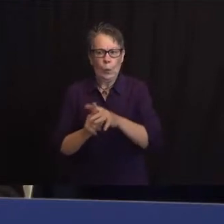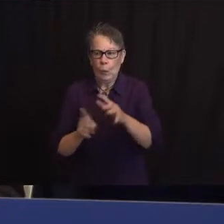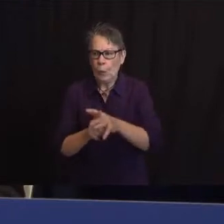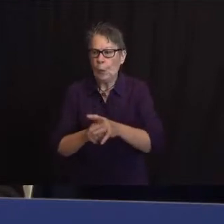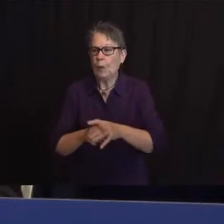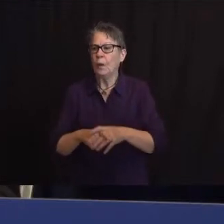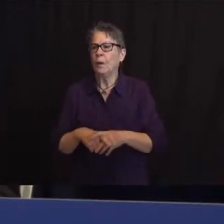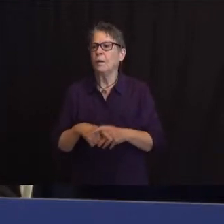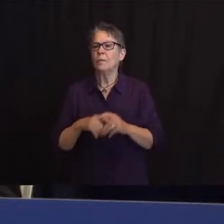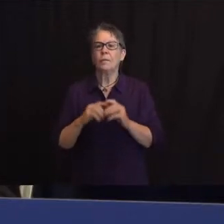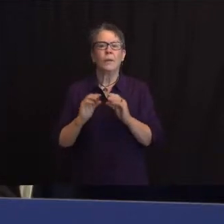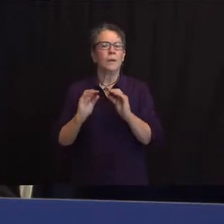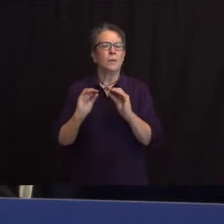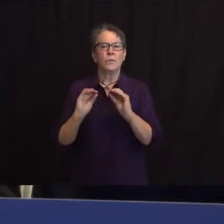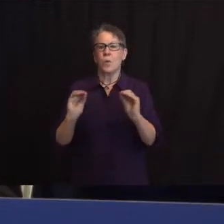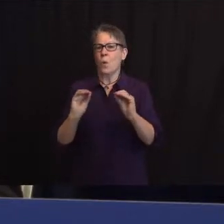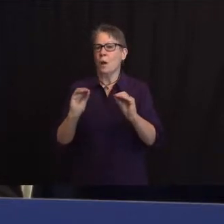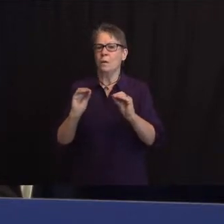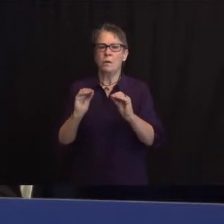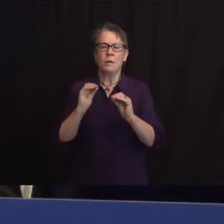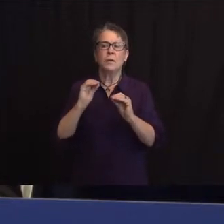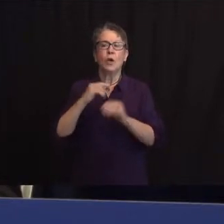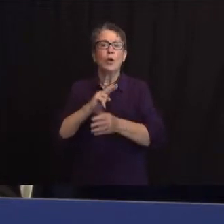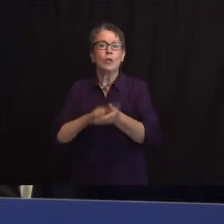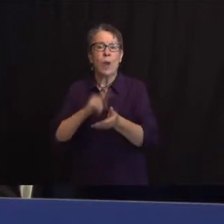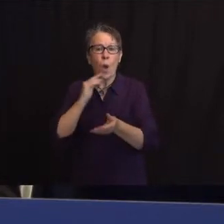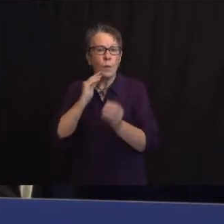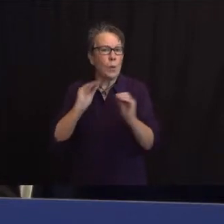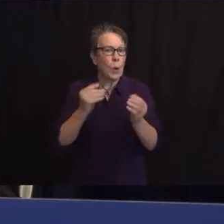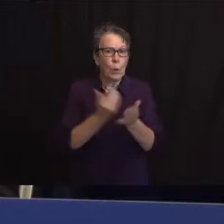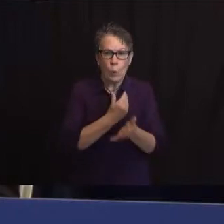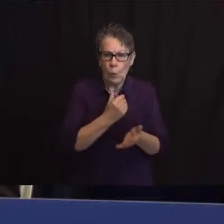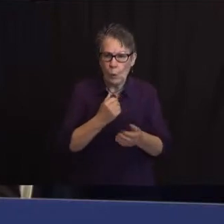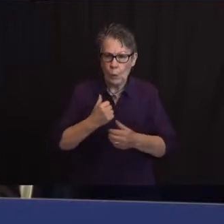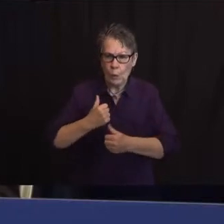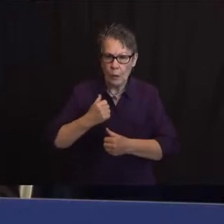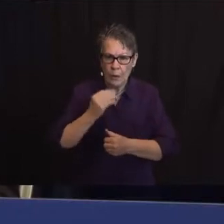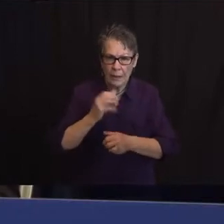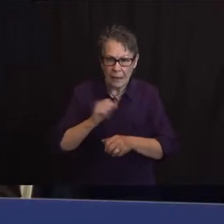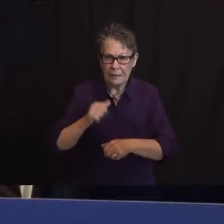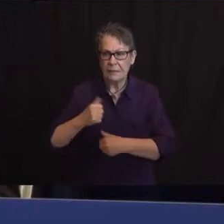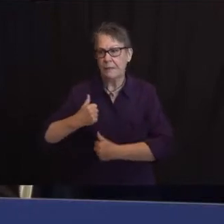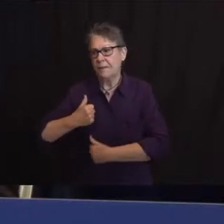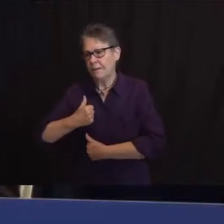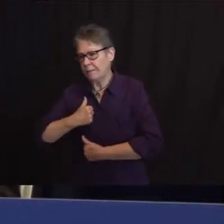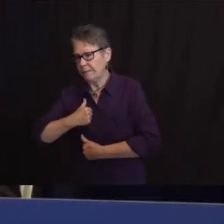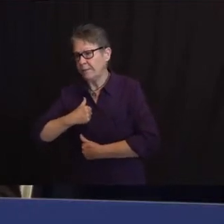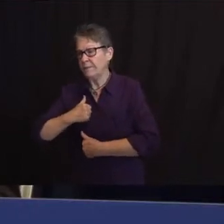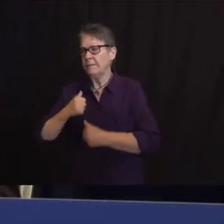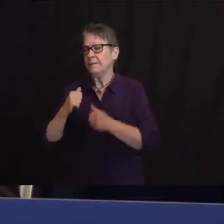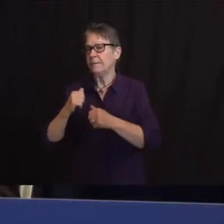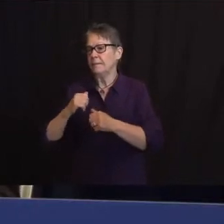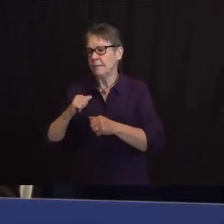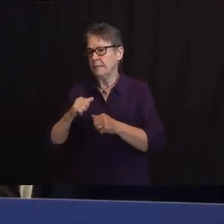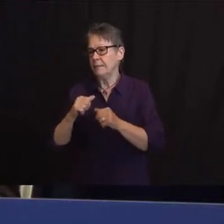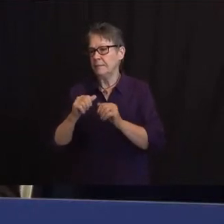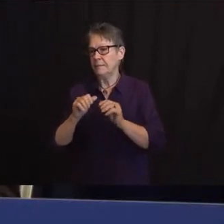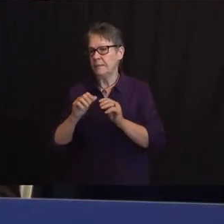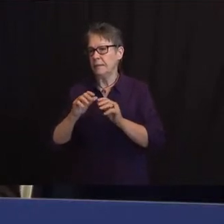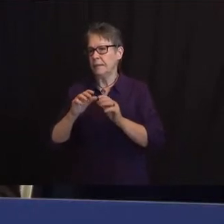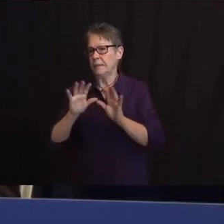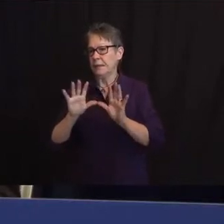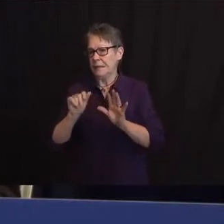you that the state veterans' homes have vaccinated over 90% of their residents and almost 70% of their